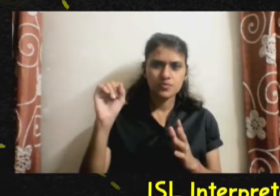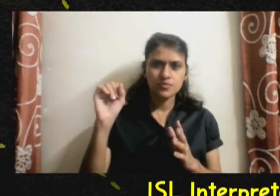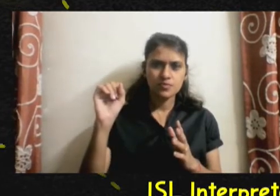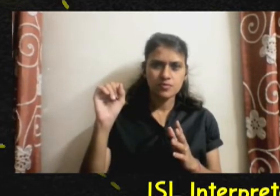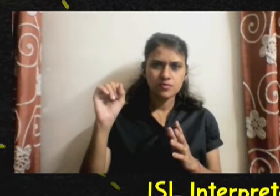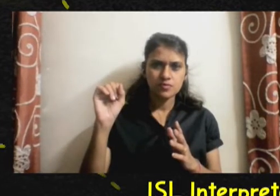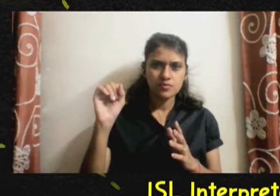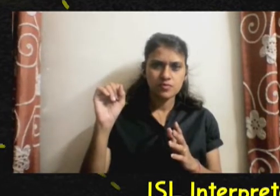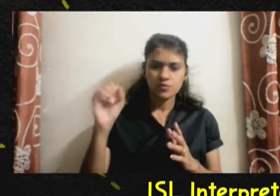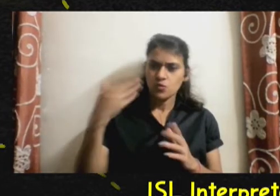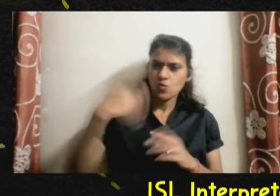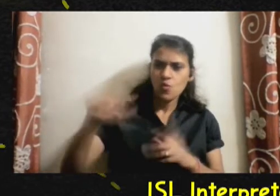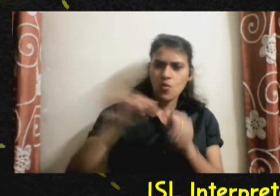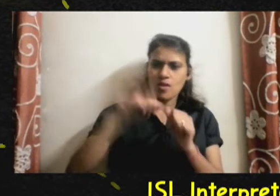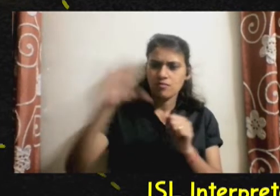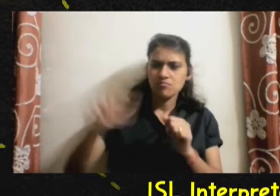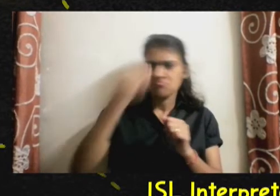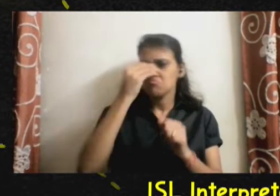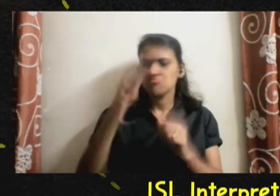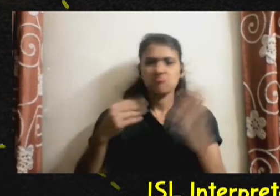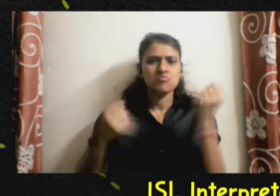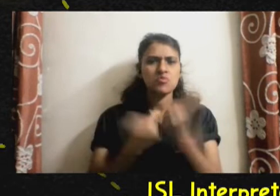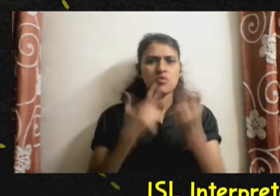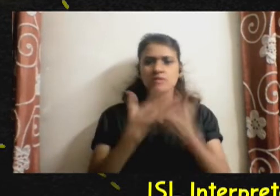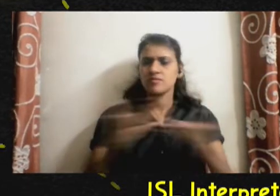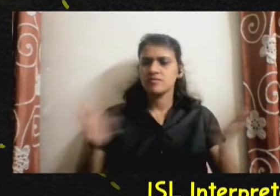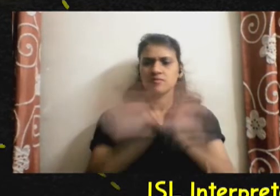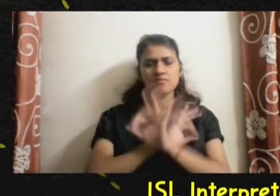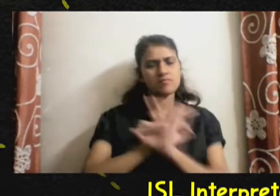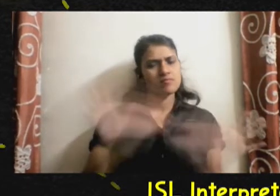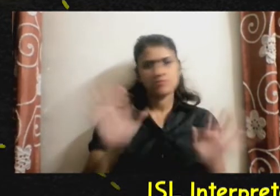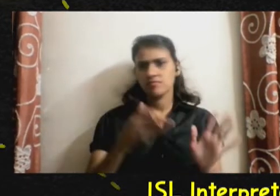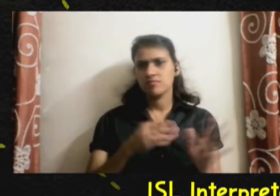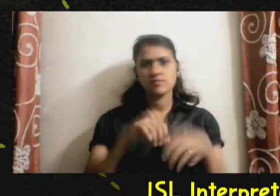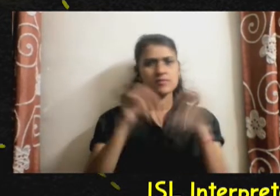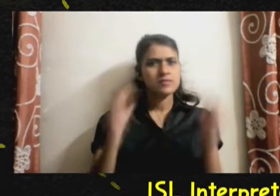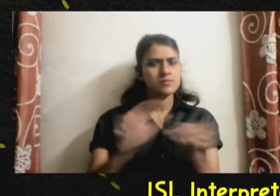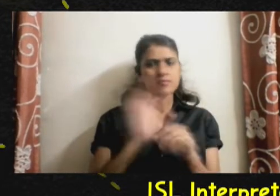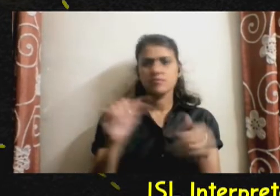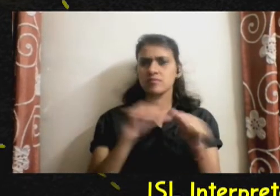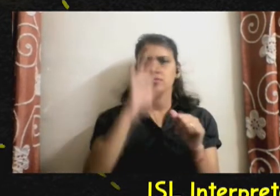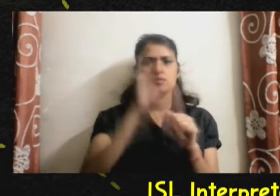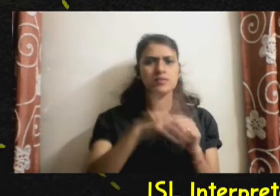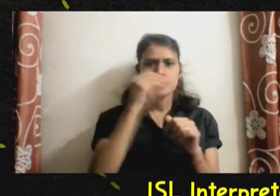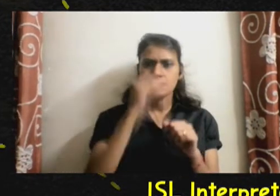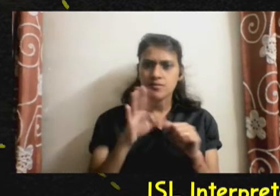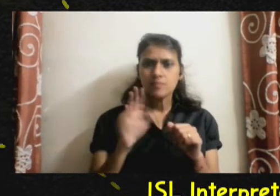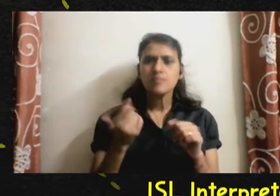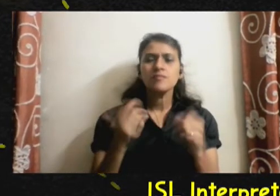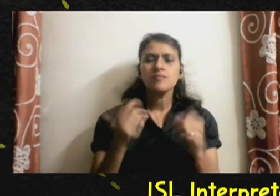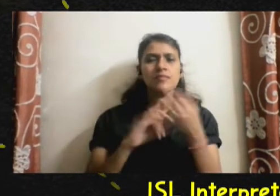just go and access support services anywhere. For a lot of that work we do, since again, it's about intersectionality,